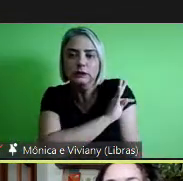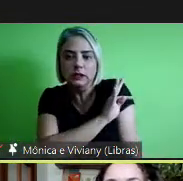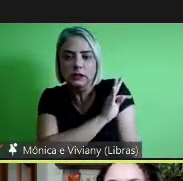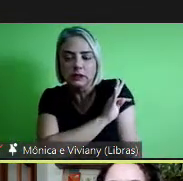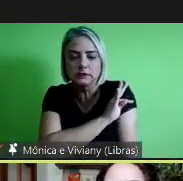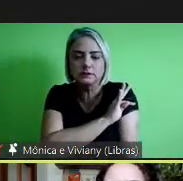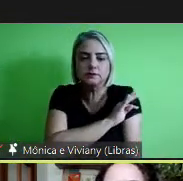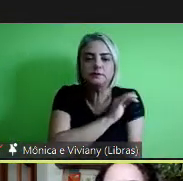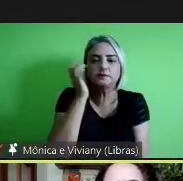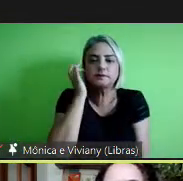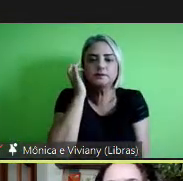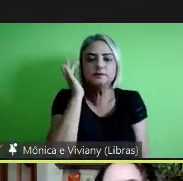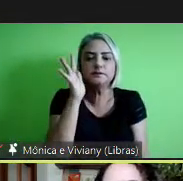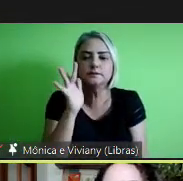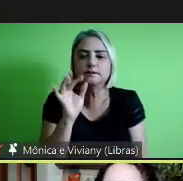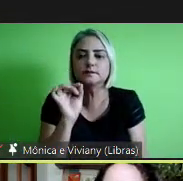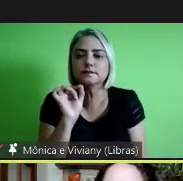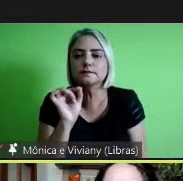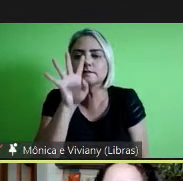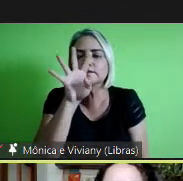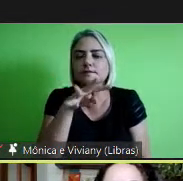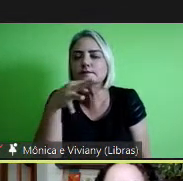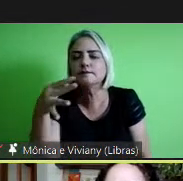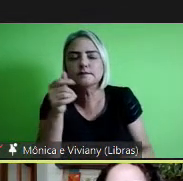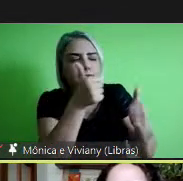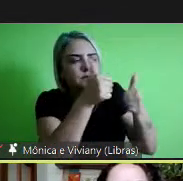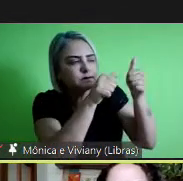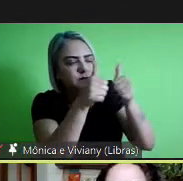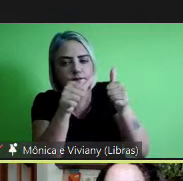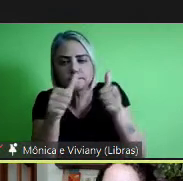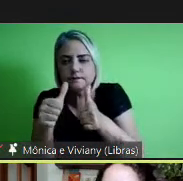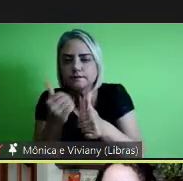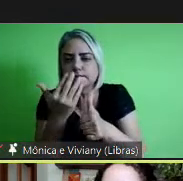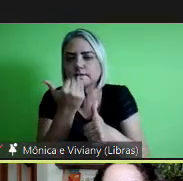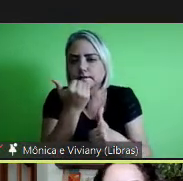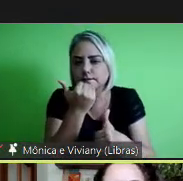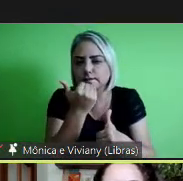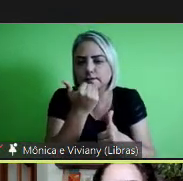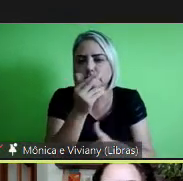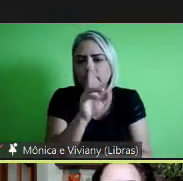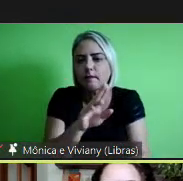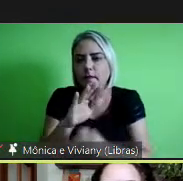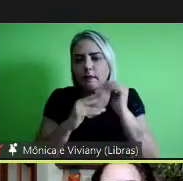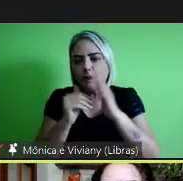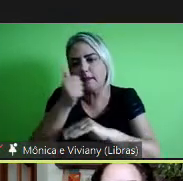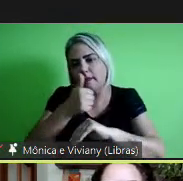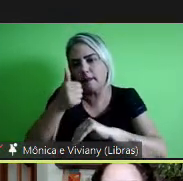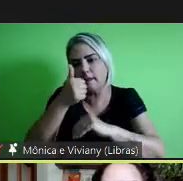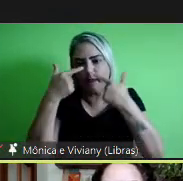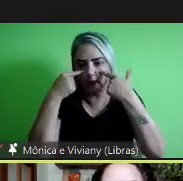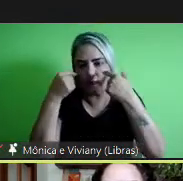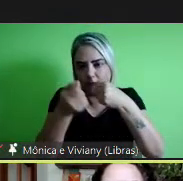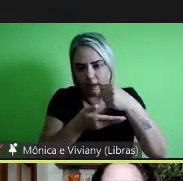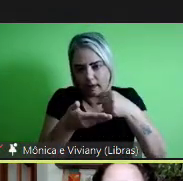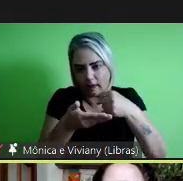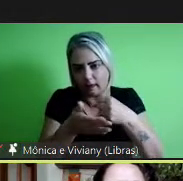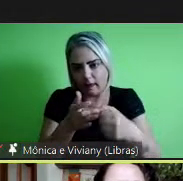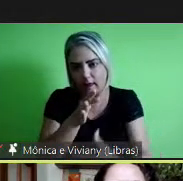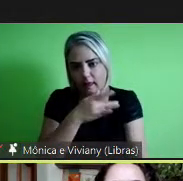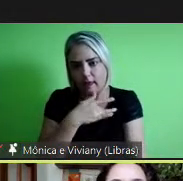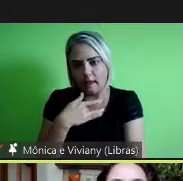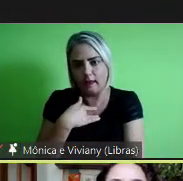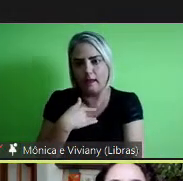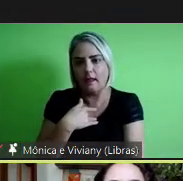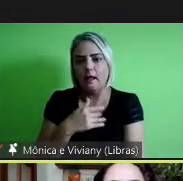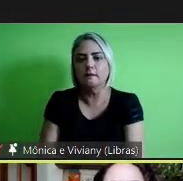in the technical tools to facilitate this mapping and the analysis of the food environment by the professionals of healthcare